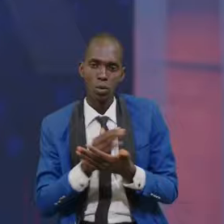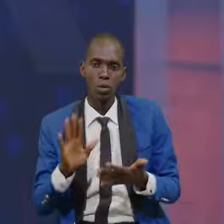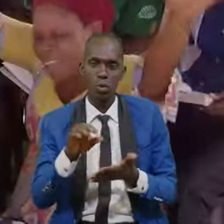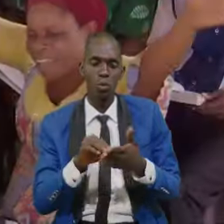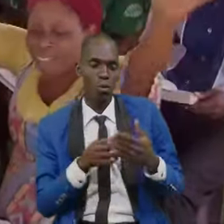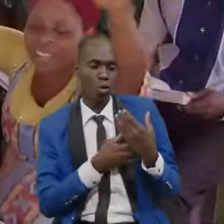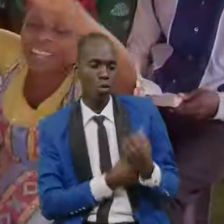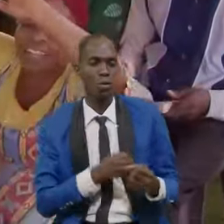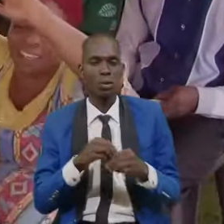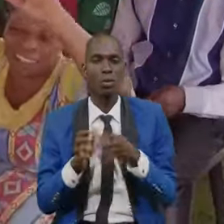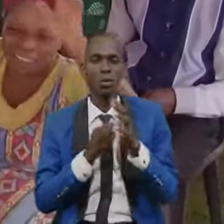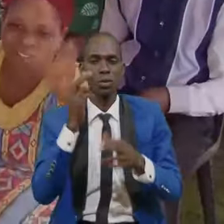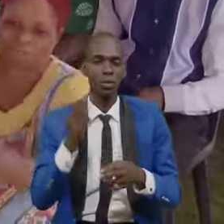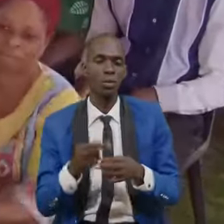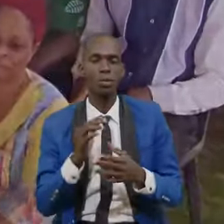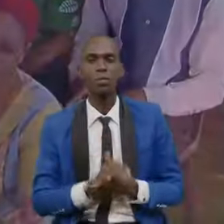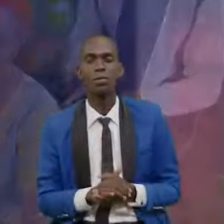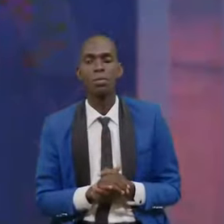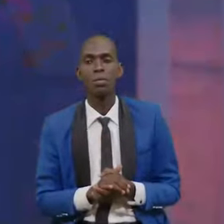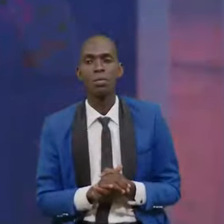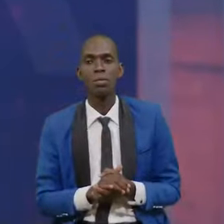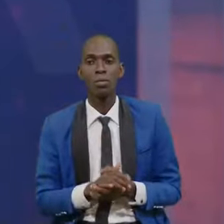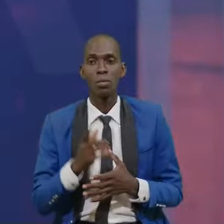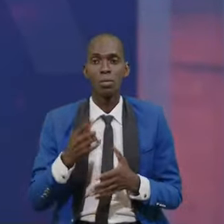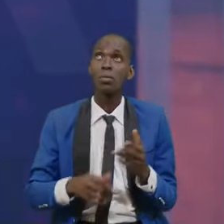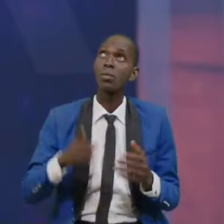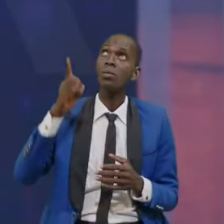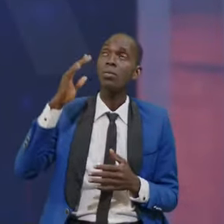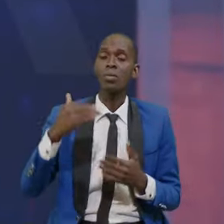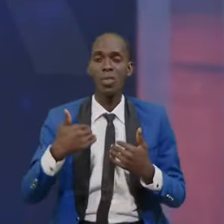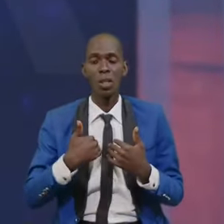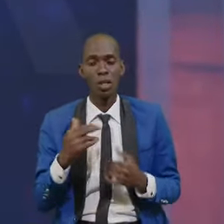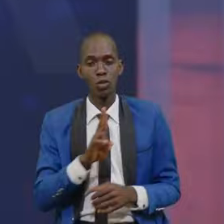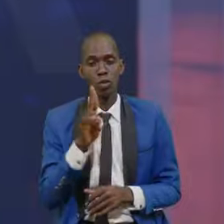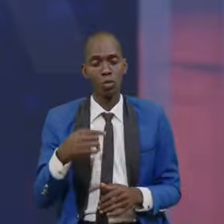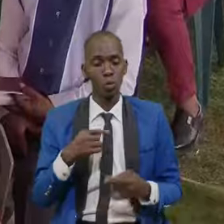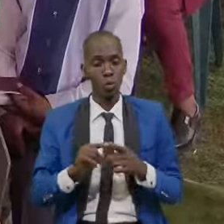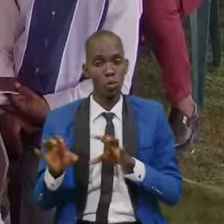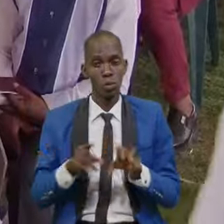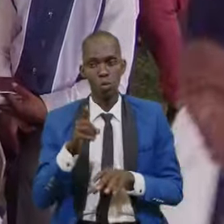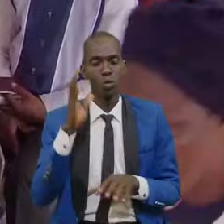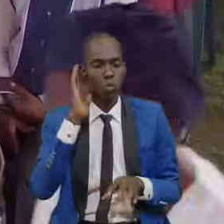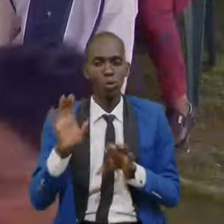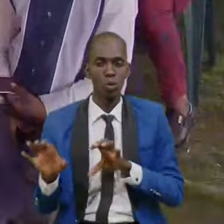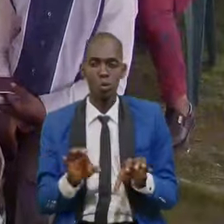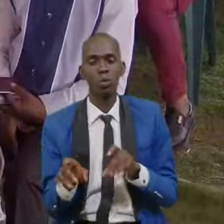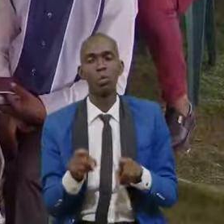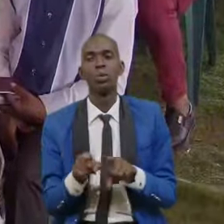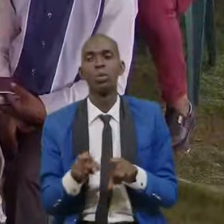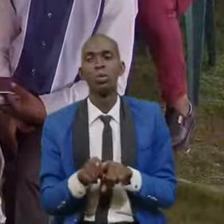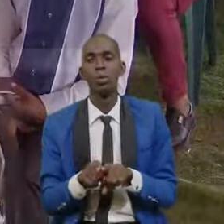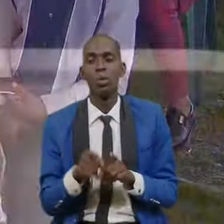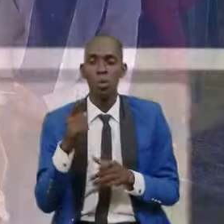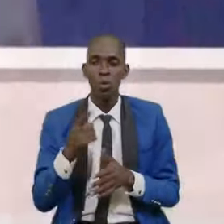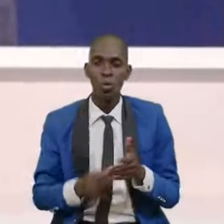confidence. What God has raised me up to do, you will do. What God